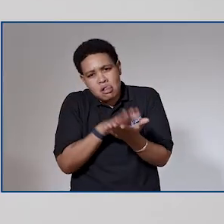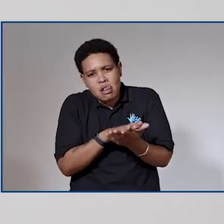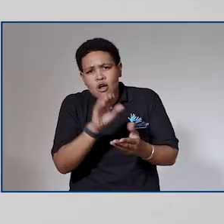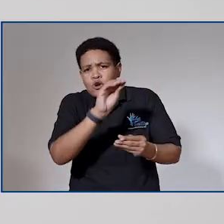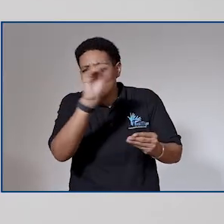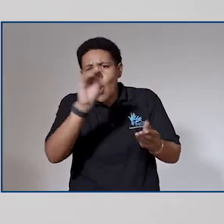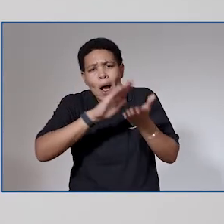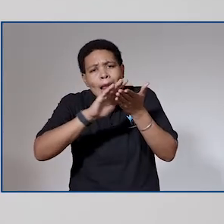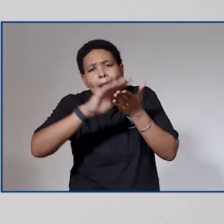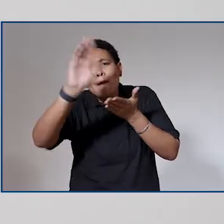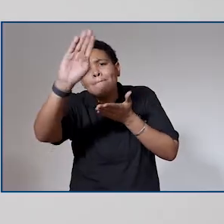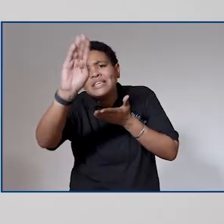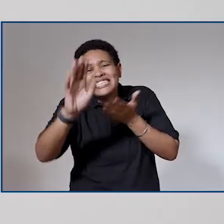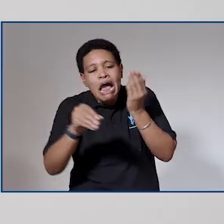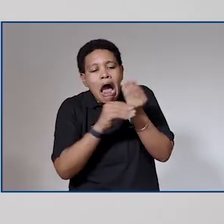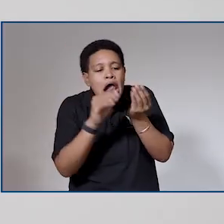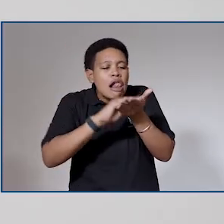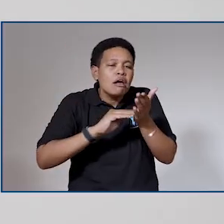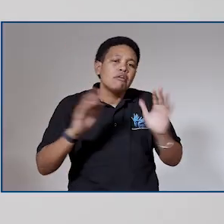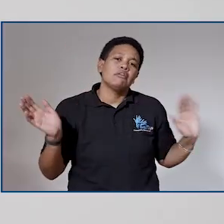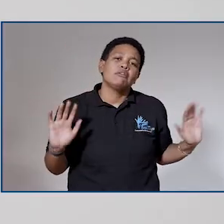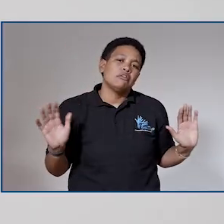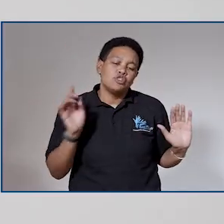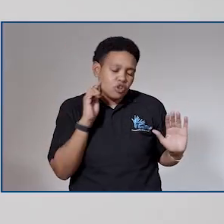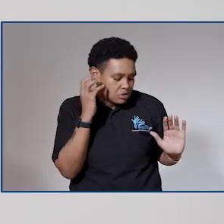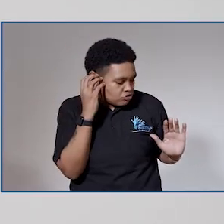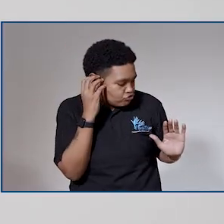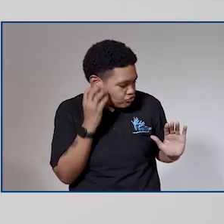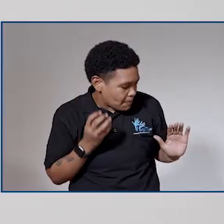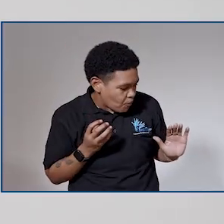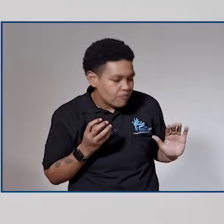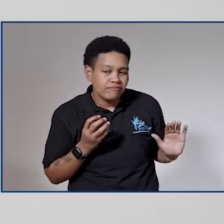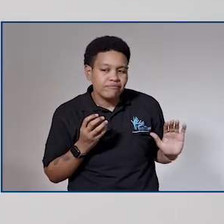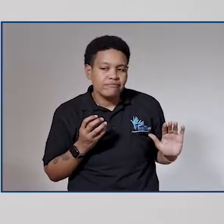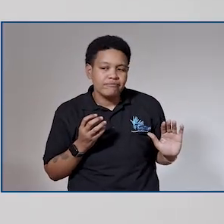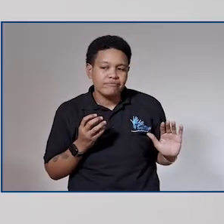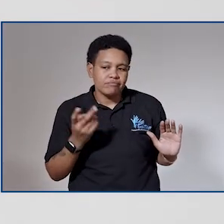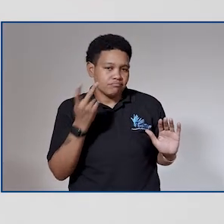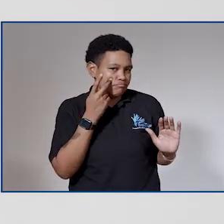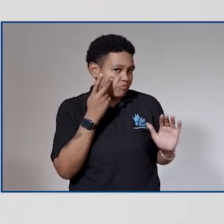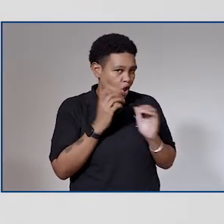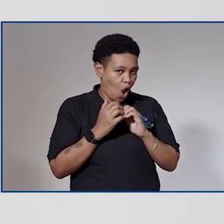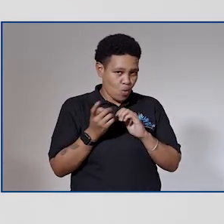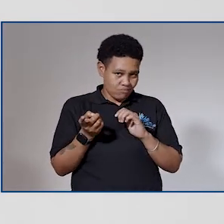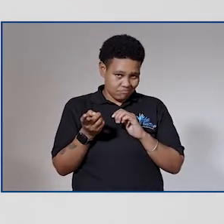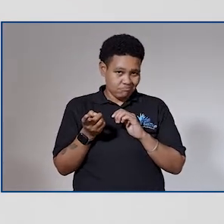or anything like that. Just when you remove it from your ears, like this,